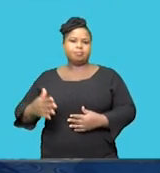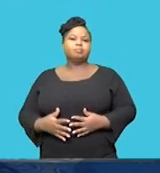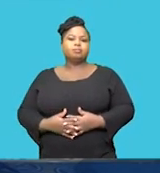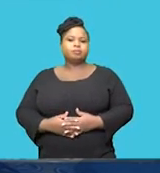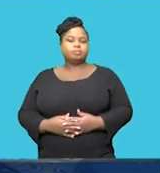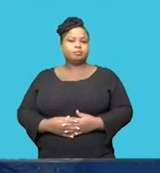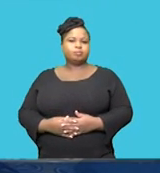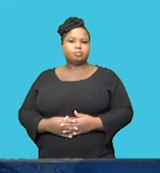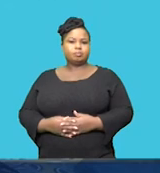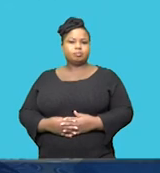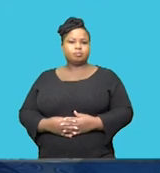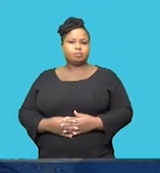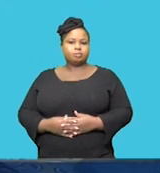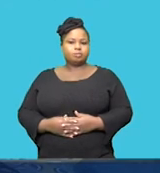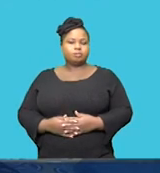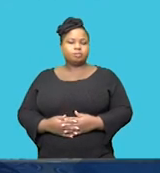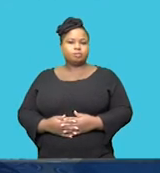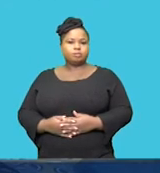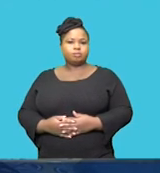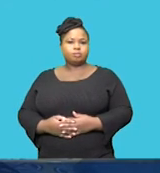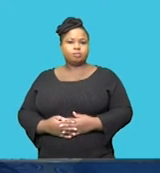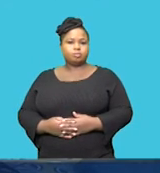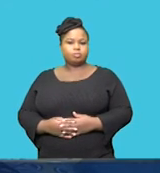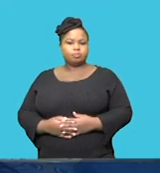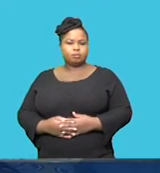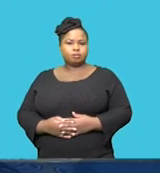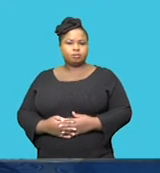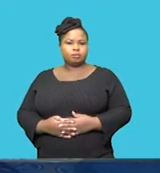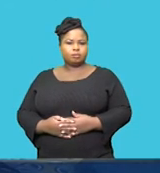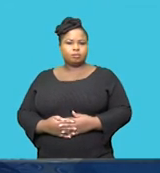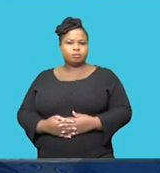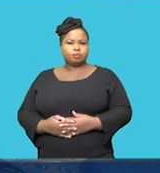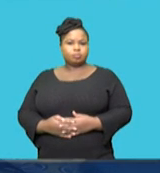Kwiindaba zeSoweto TV ndingunomzabalazo Mduka eGoli.